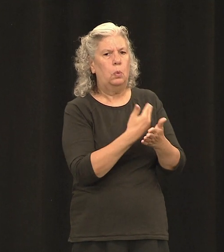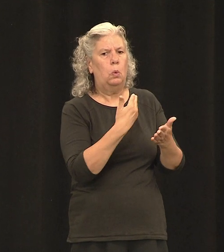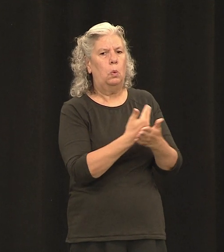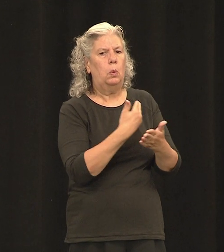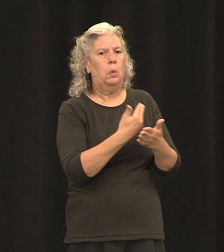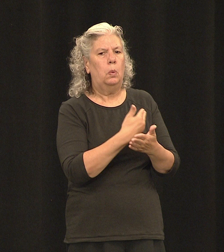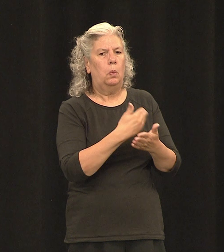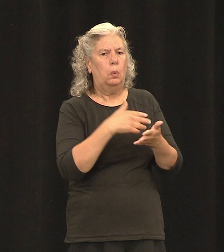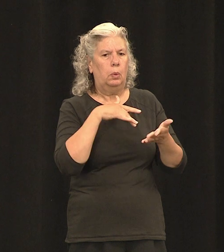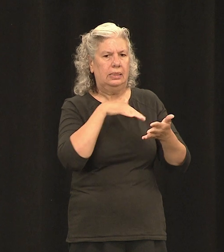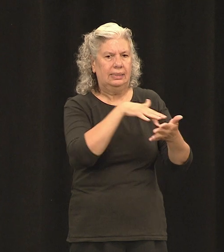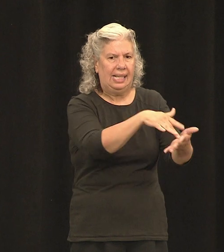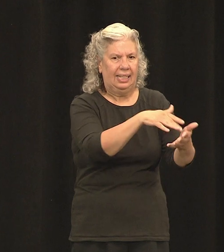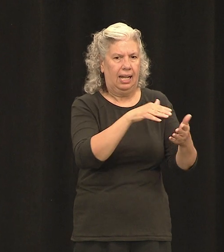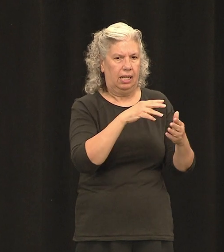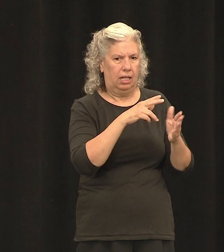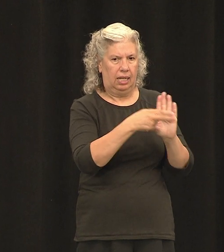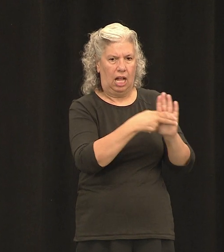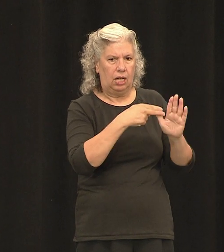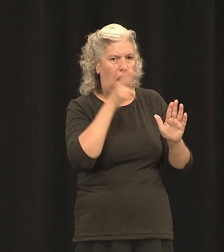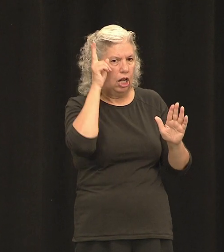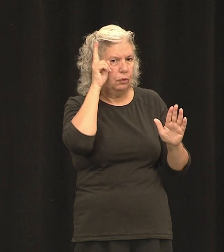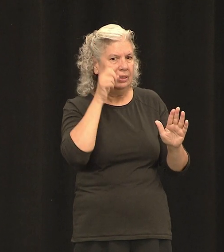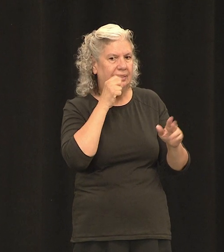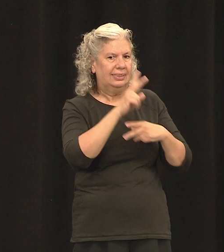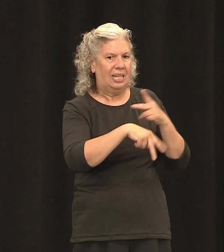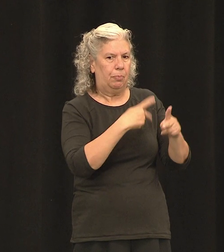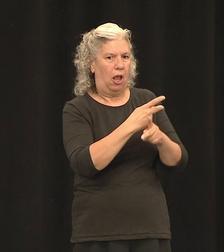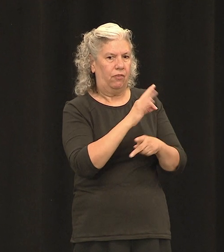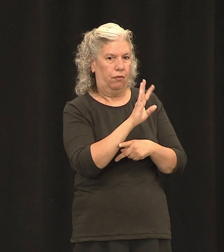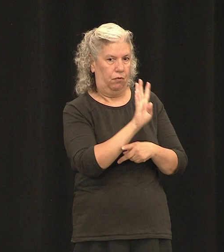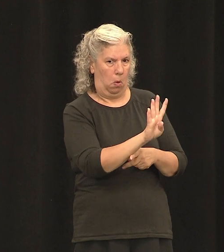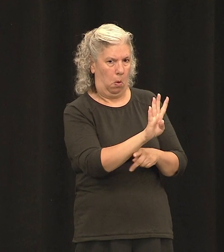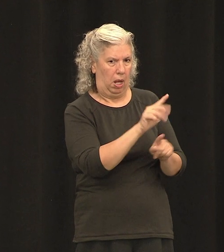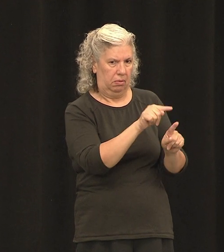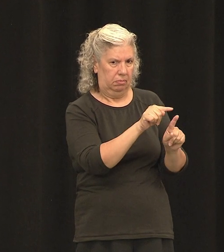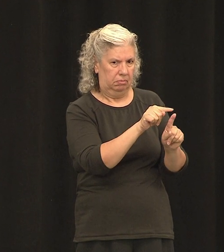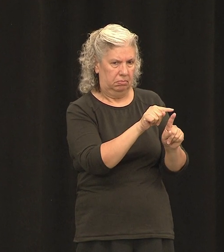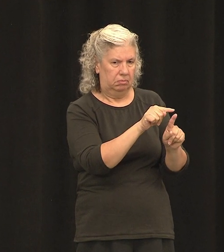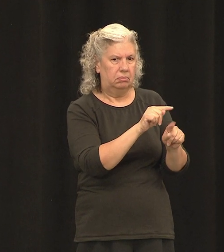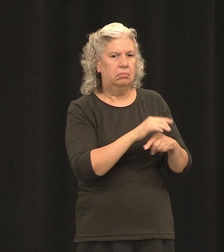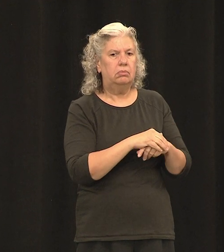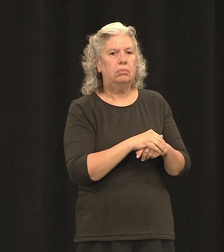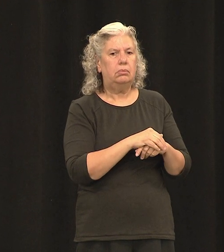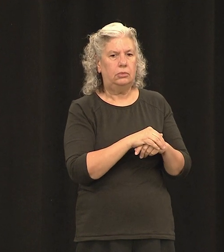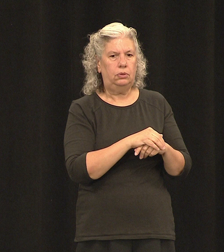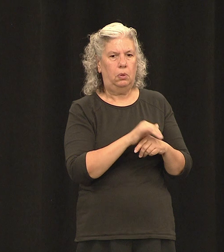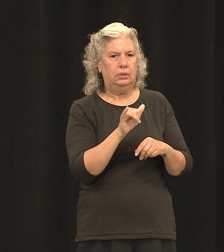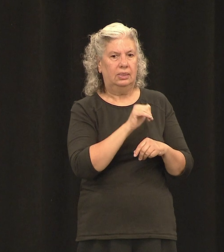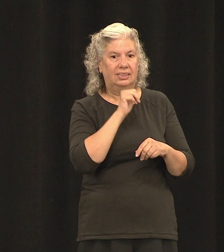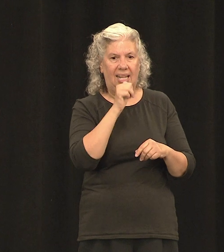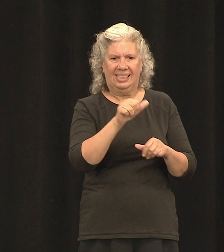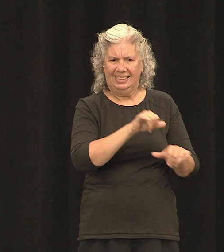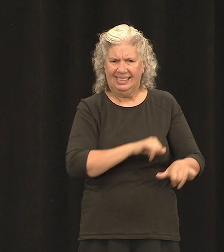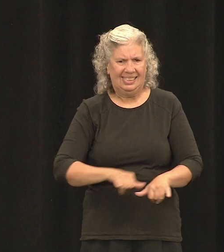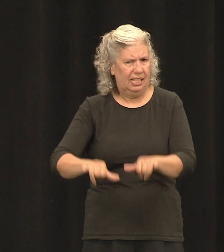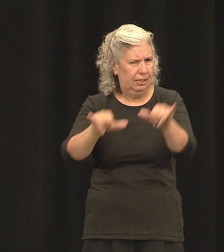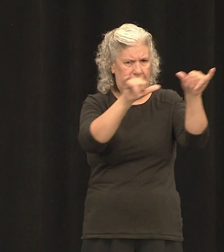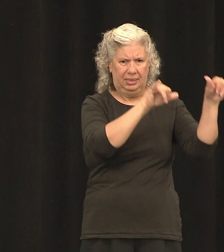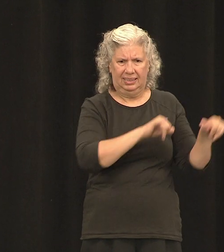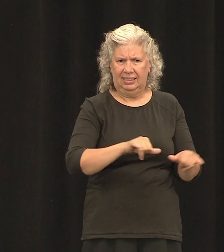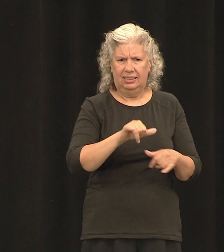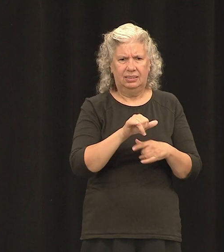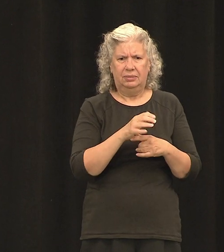4, and also the description of atypical and ultra-rare Usher